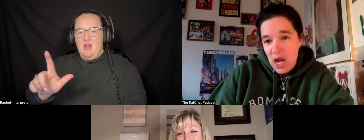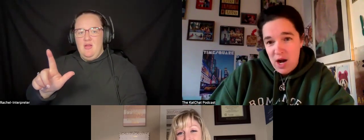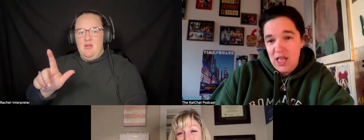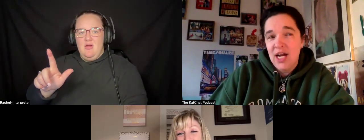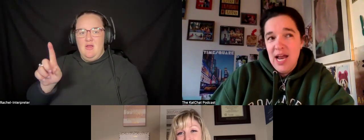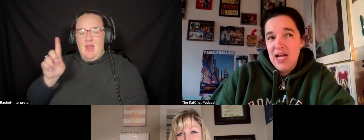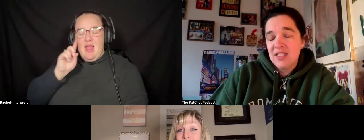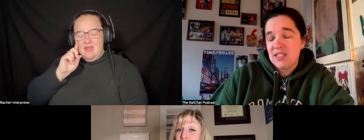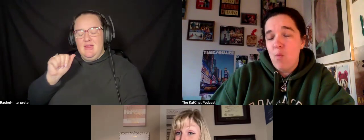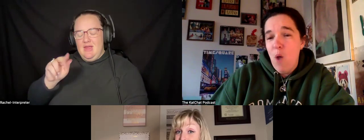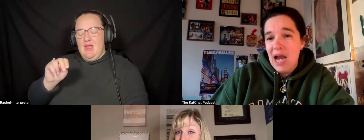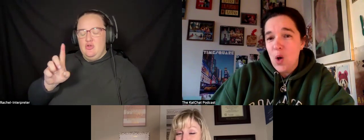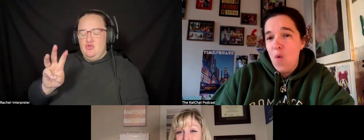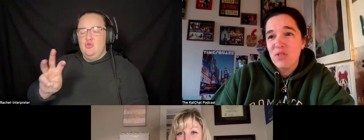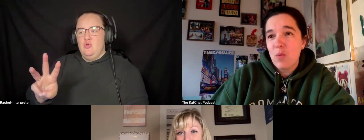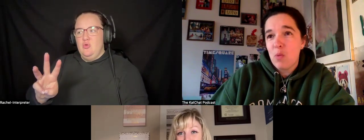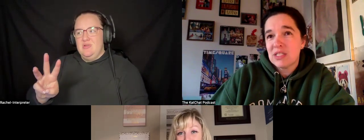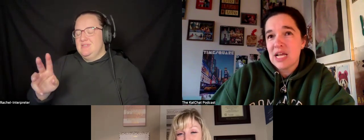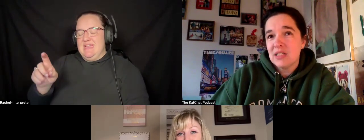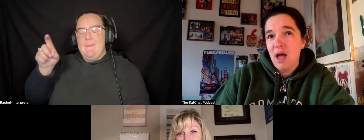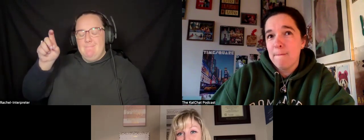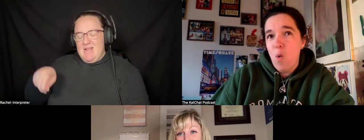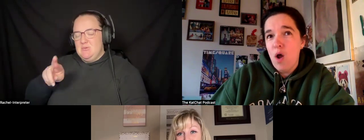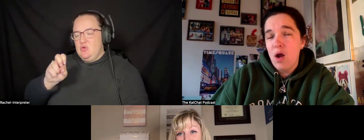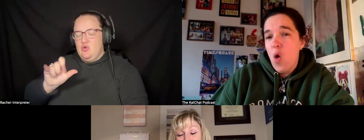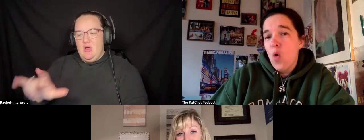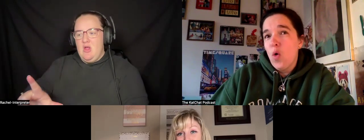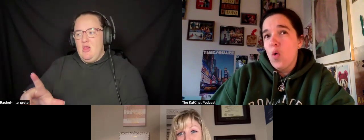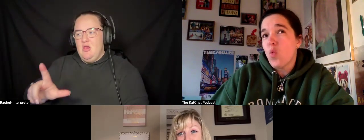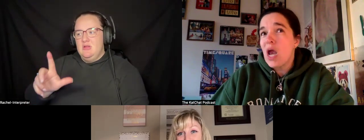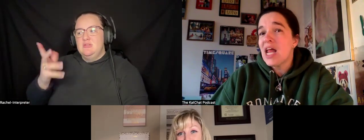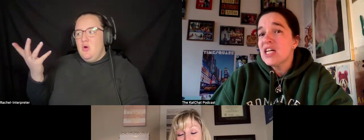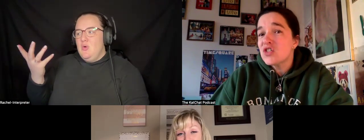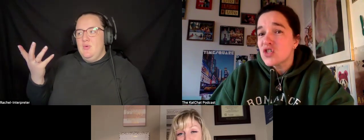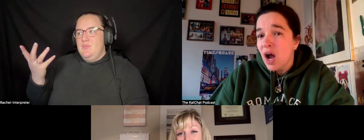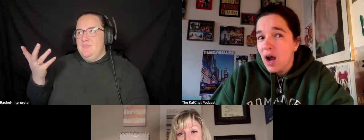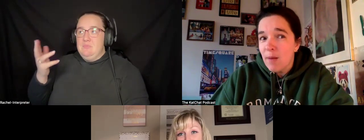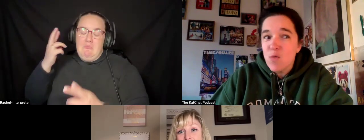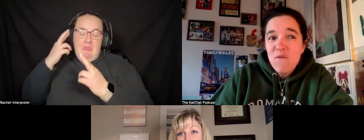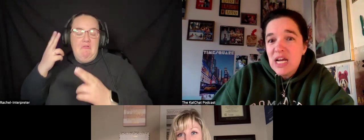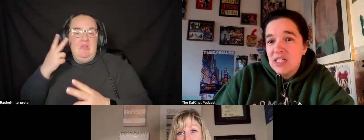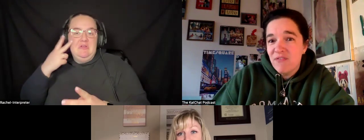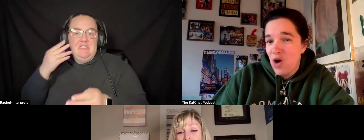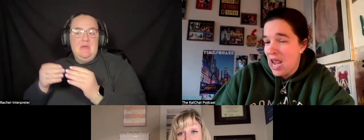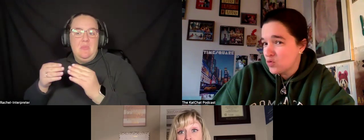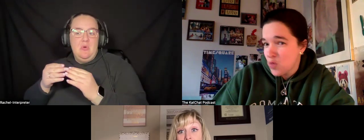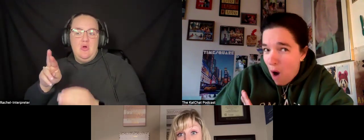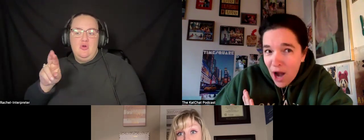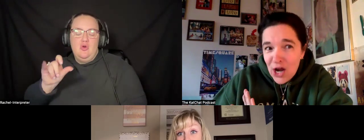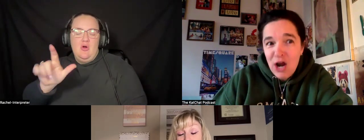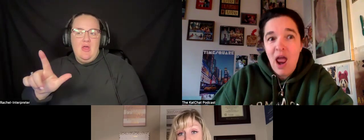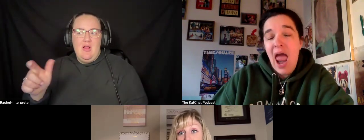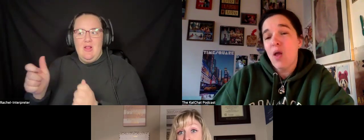be royal in some way. So hopefully we will see some more royalish movie for